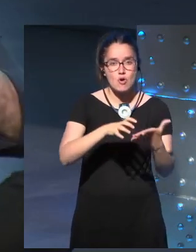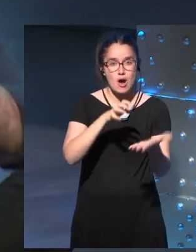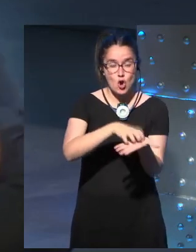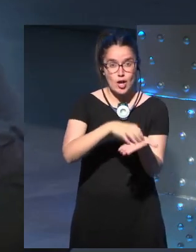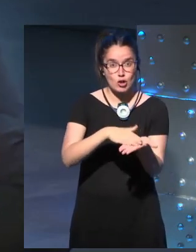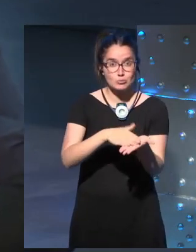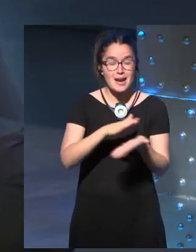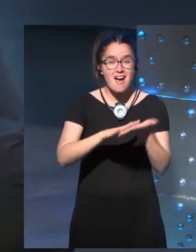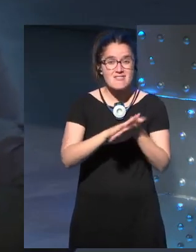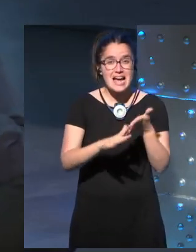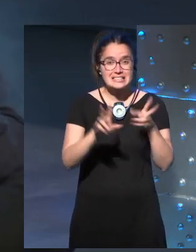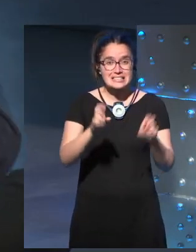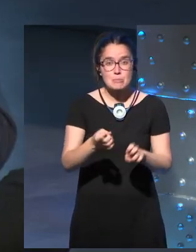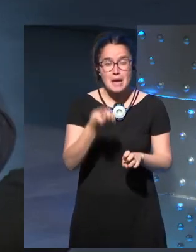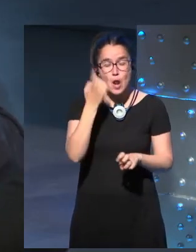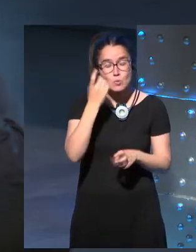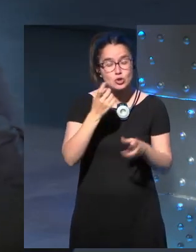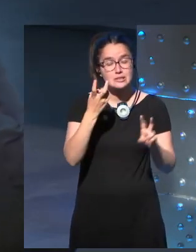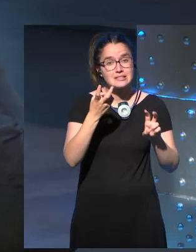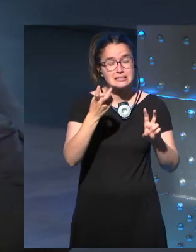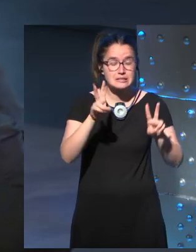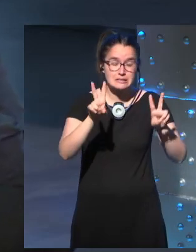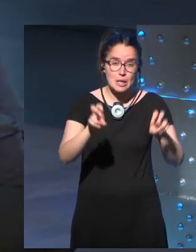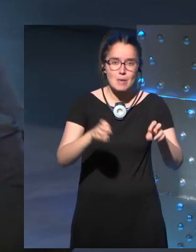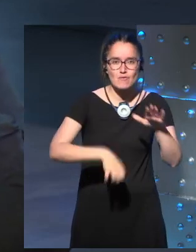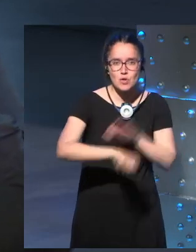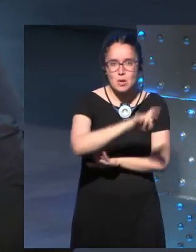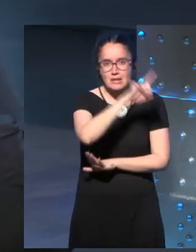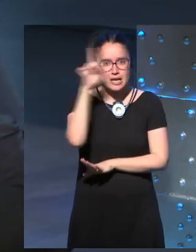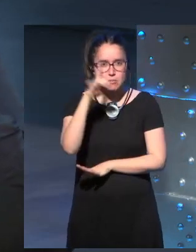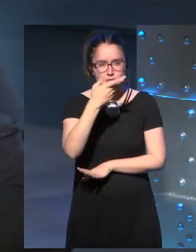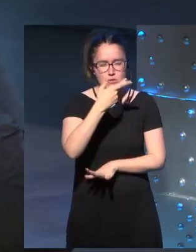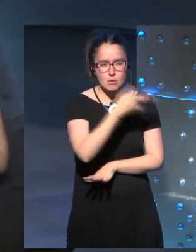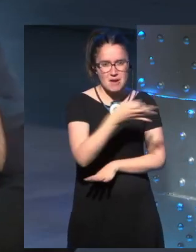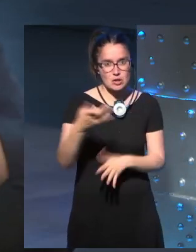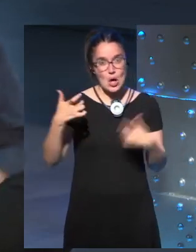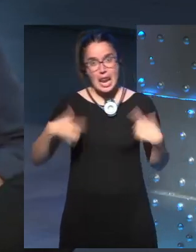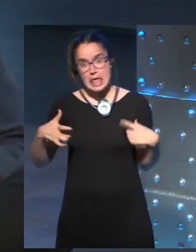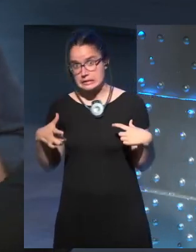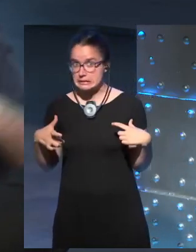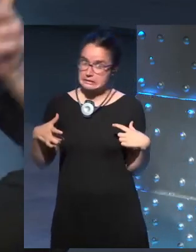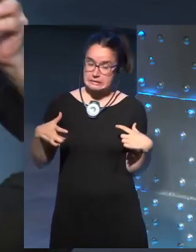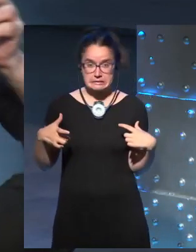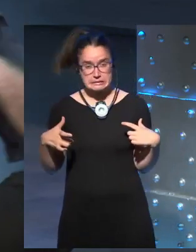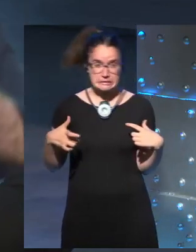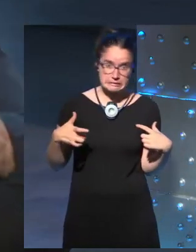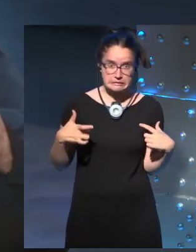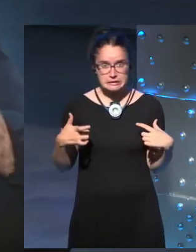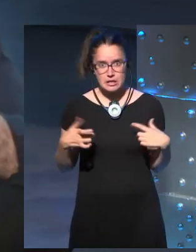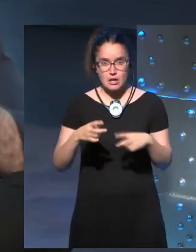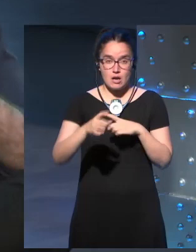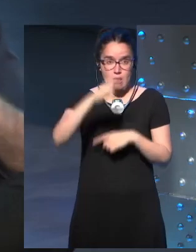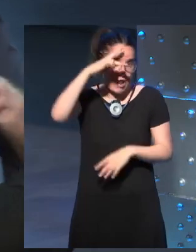about Real Madrid, less about Atletico Madrid, less about Atletico Bilbao, but they know,